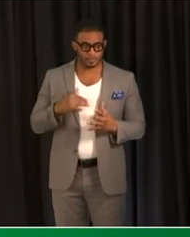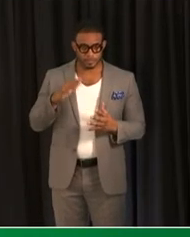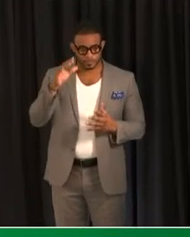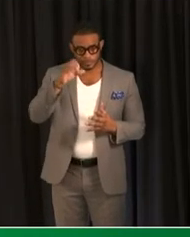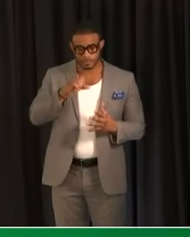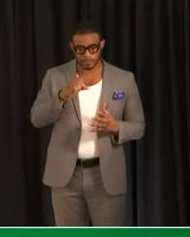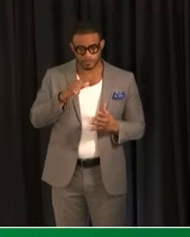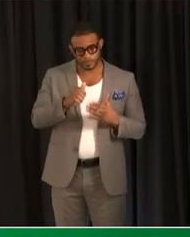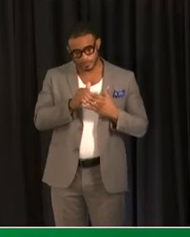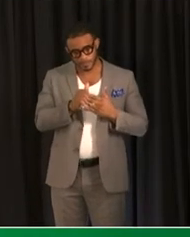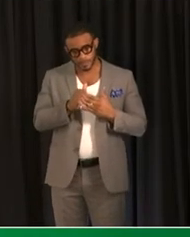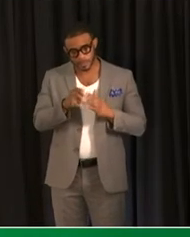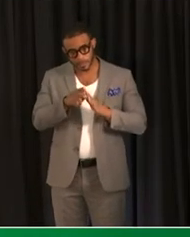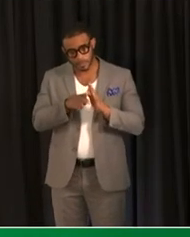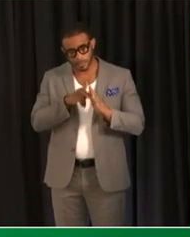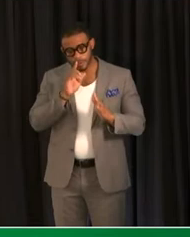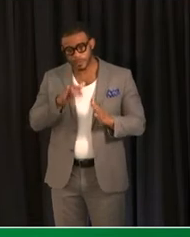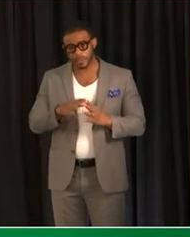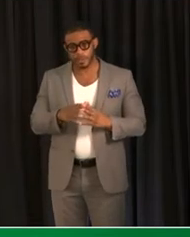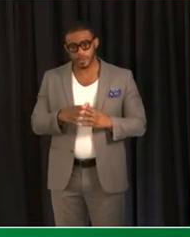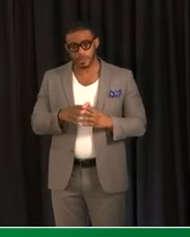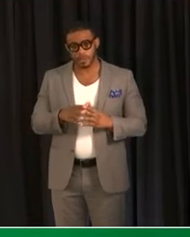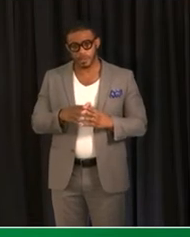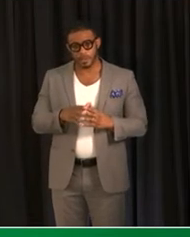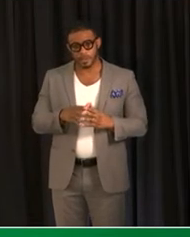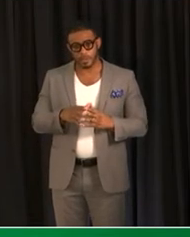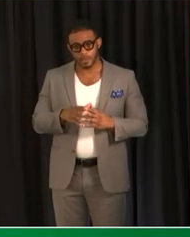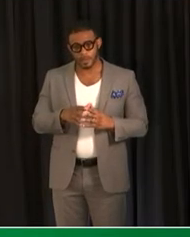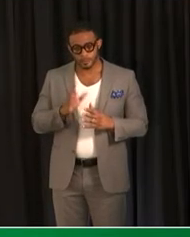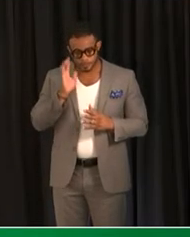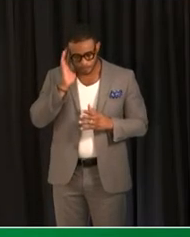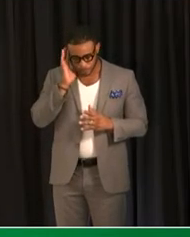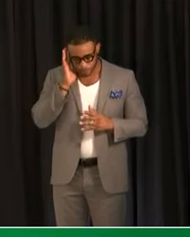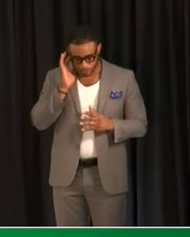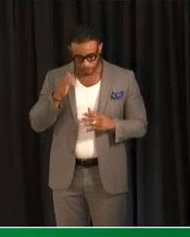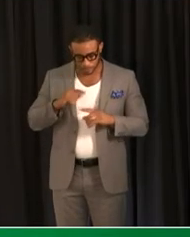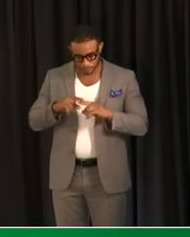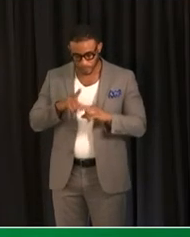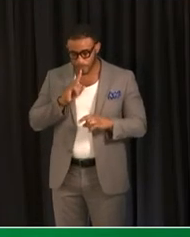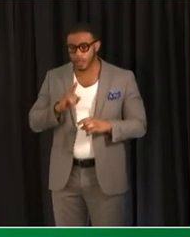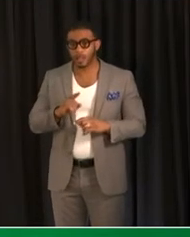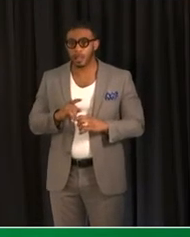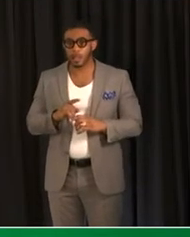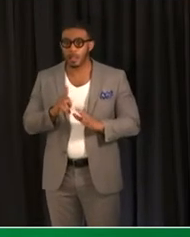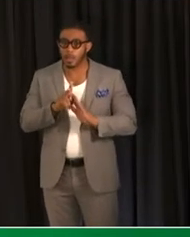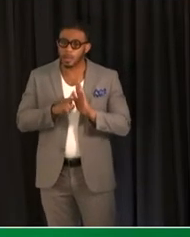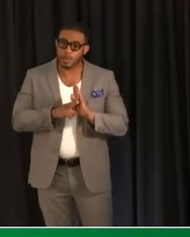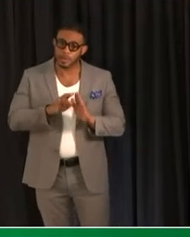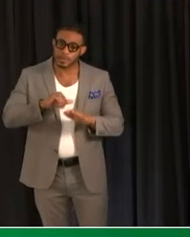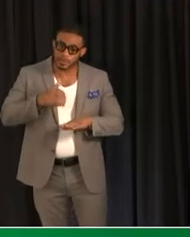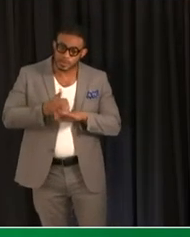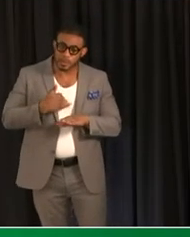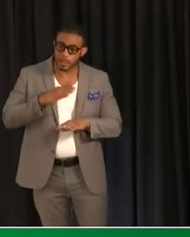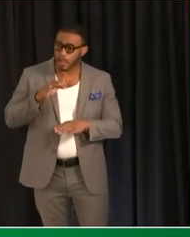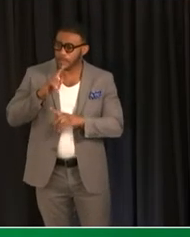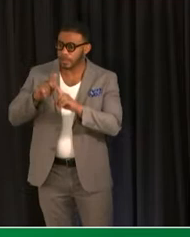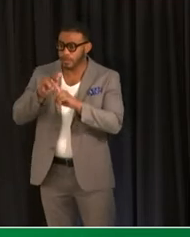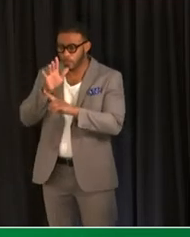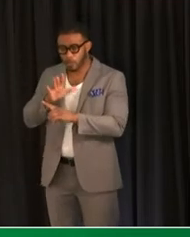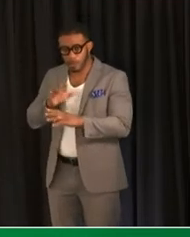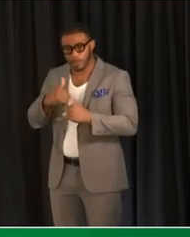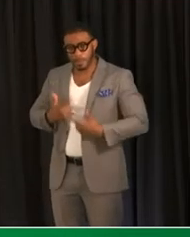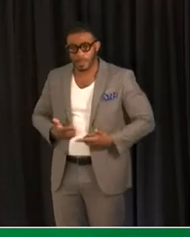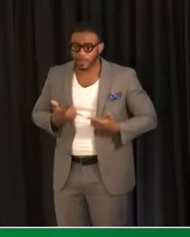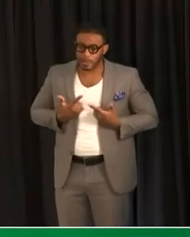I guess, the guiding principles that, that I've led on are principles instilled in me by